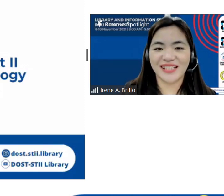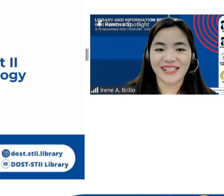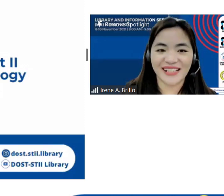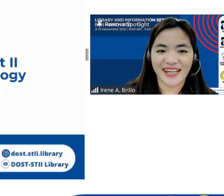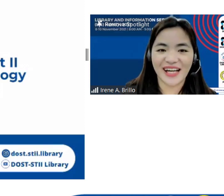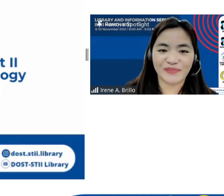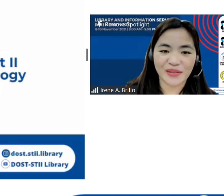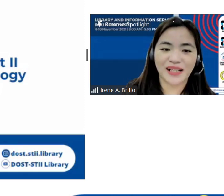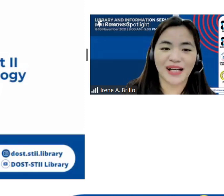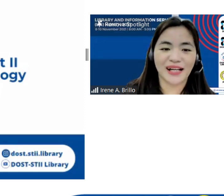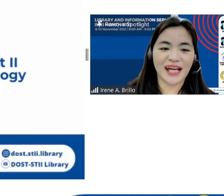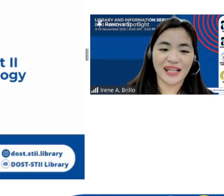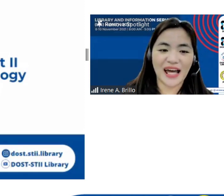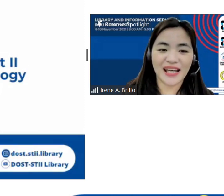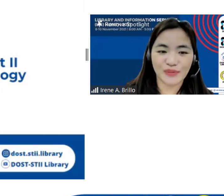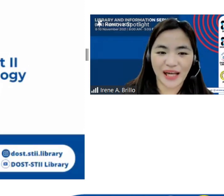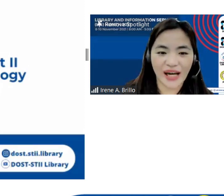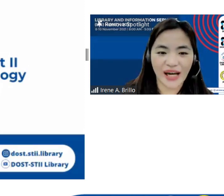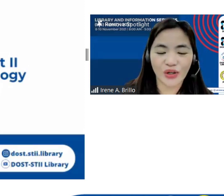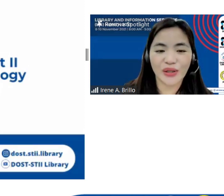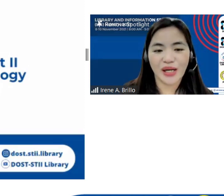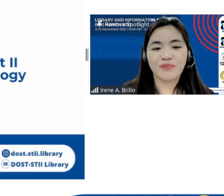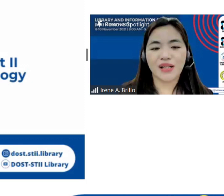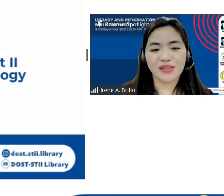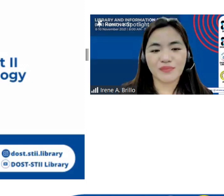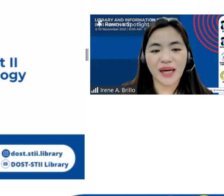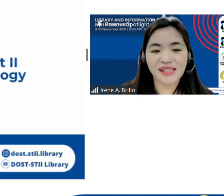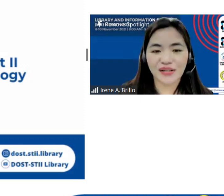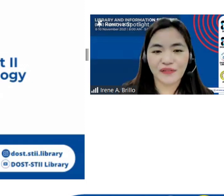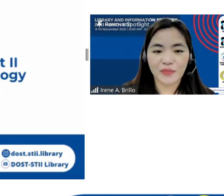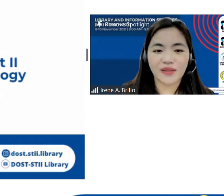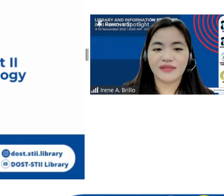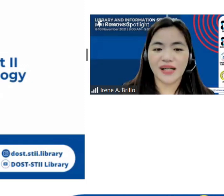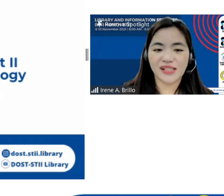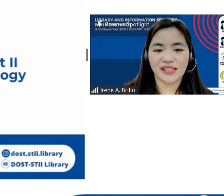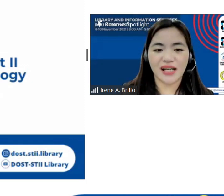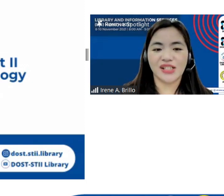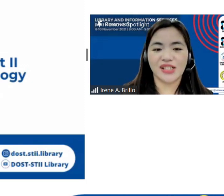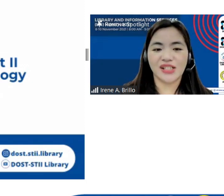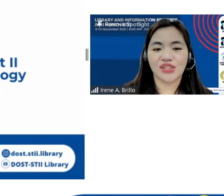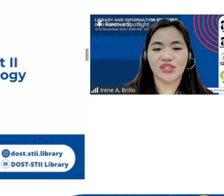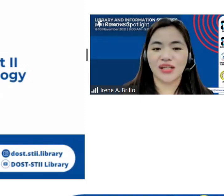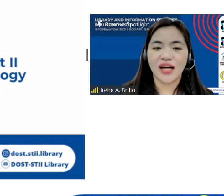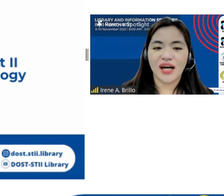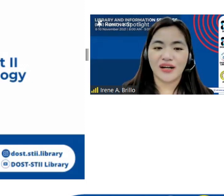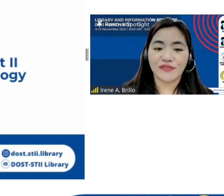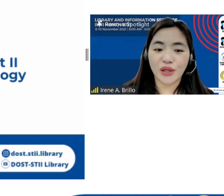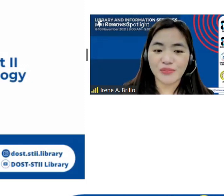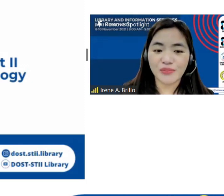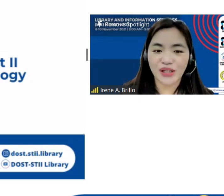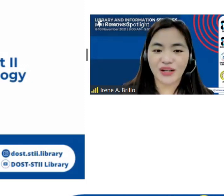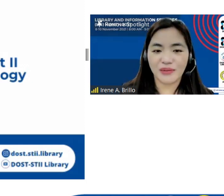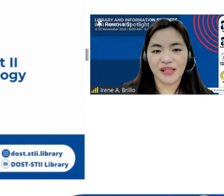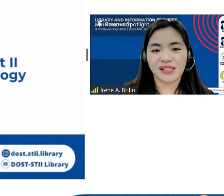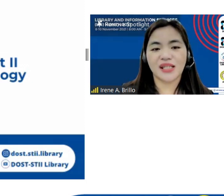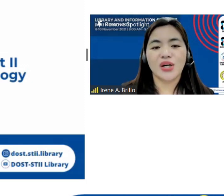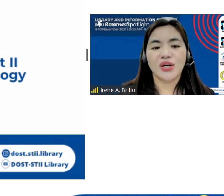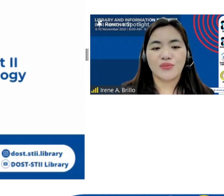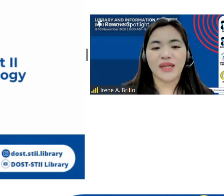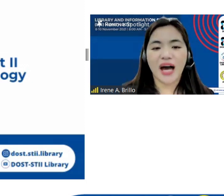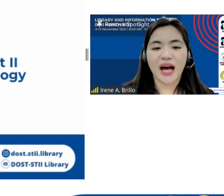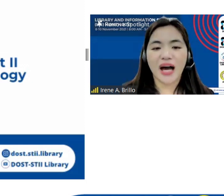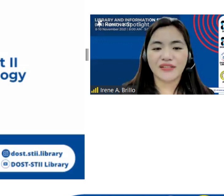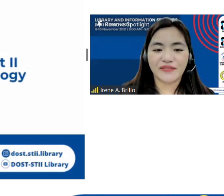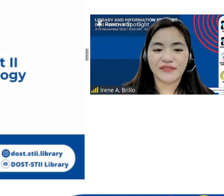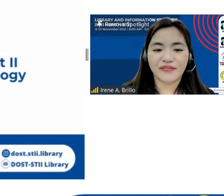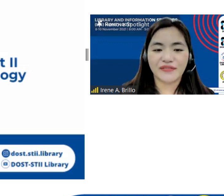city. Ayan, para magkakilala po tayo because basing from the registration form you accomplished, we